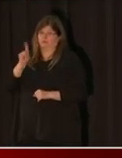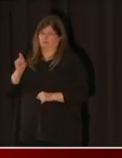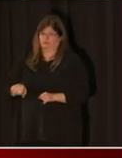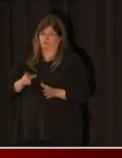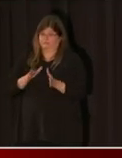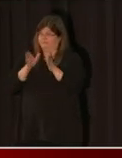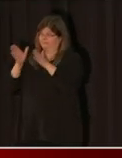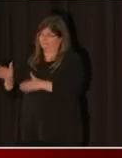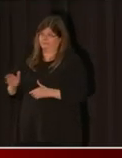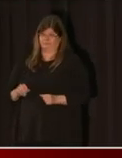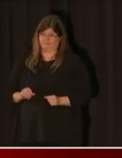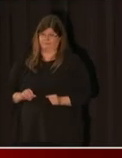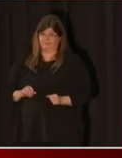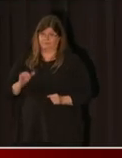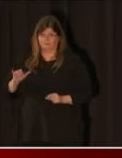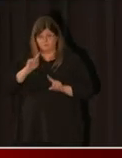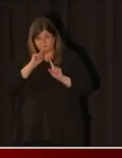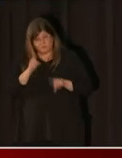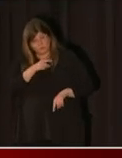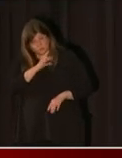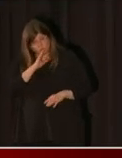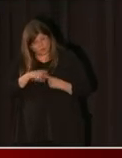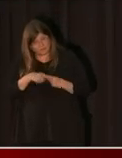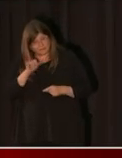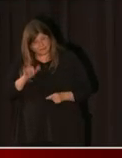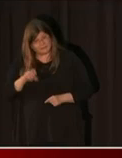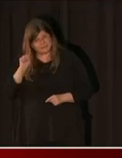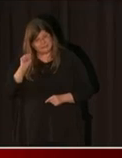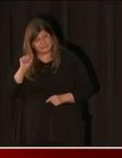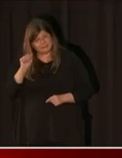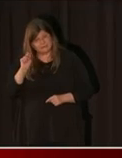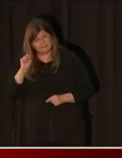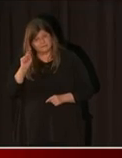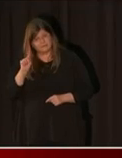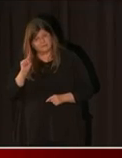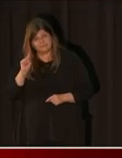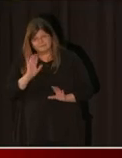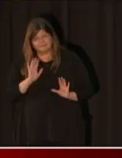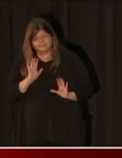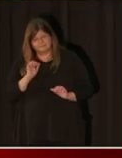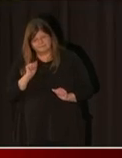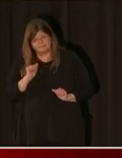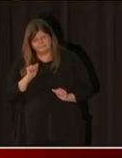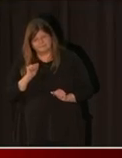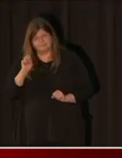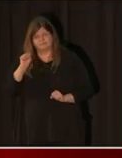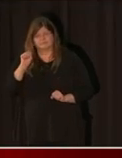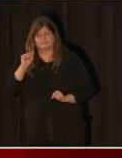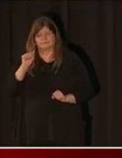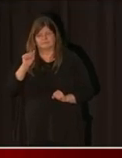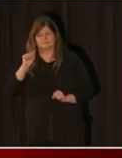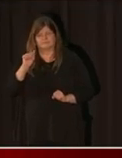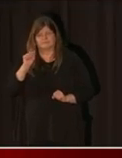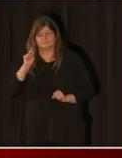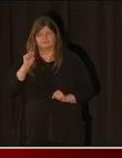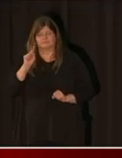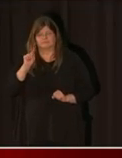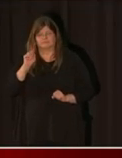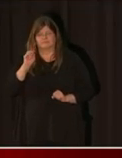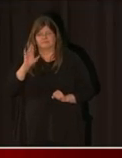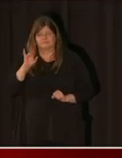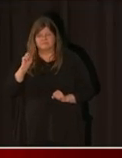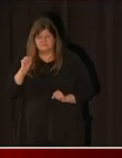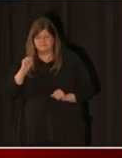role Director Lacey is playing? I mean, this basically is somebody that oversees the cleaning of the jail.